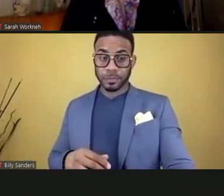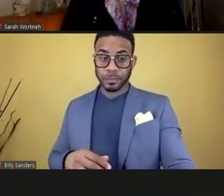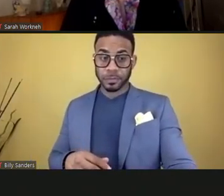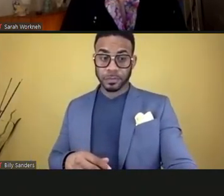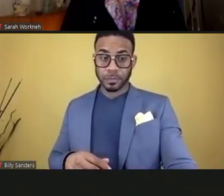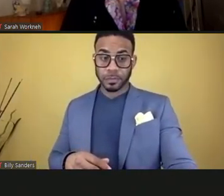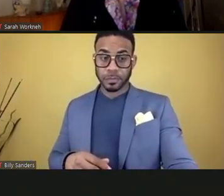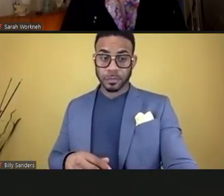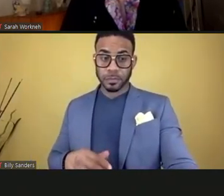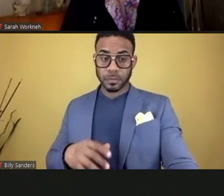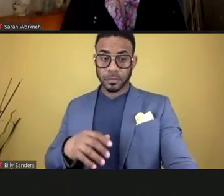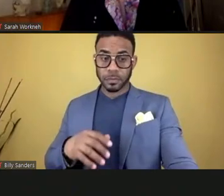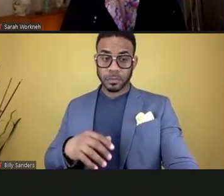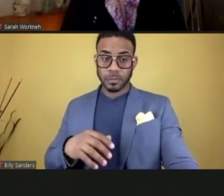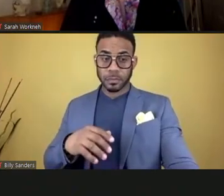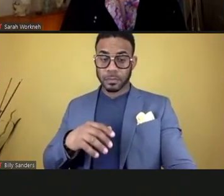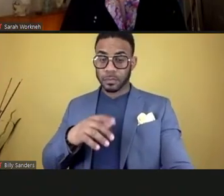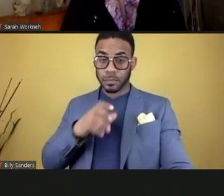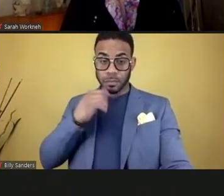those